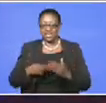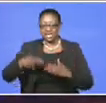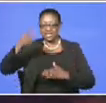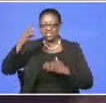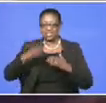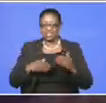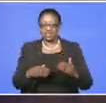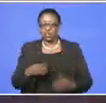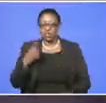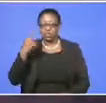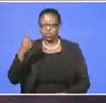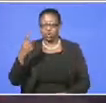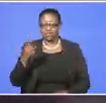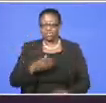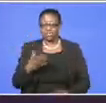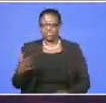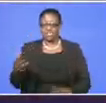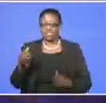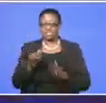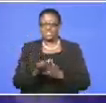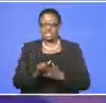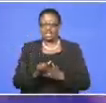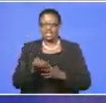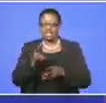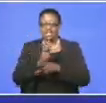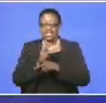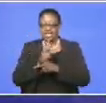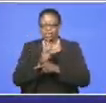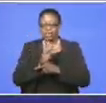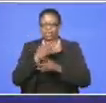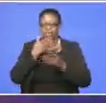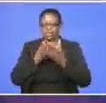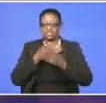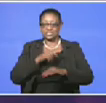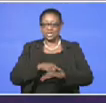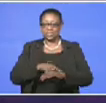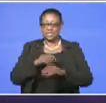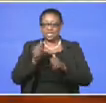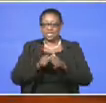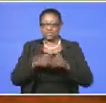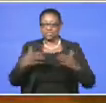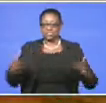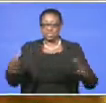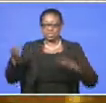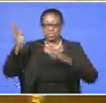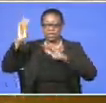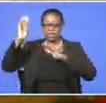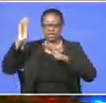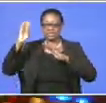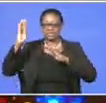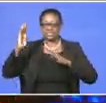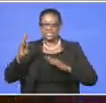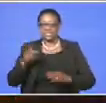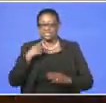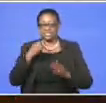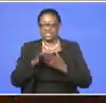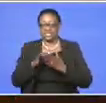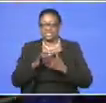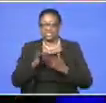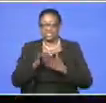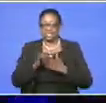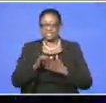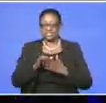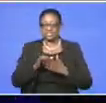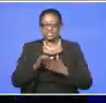was one of the events that kicked off Carnival weekend under the theme Everything Bahamas Carnival. Trinidadian soca artist Bungie